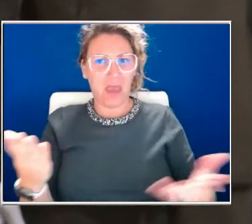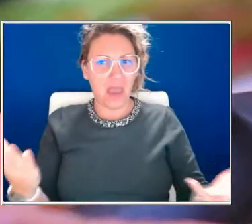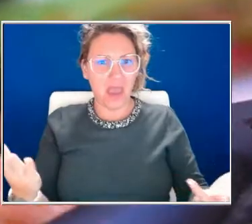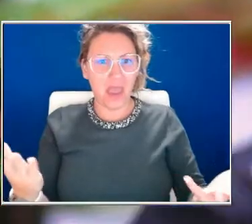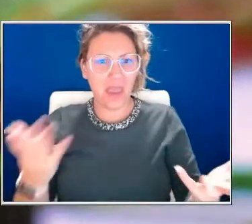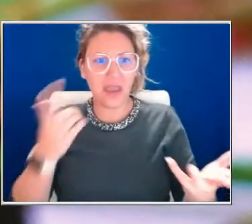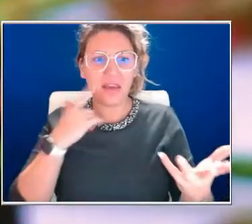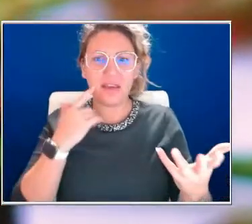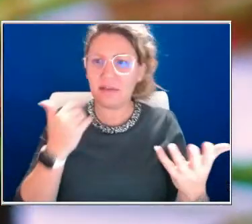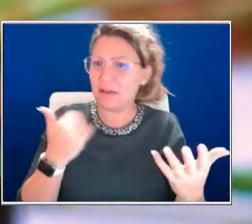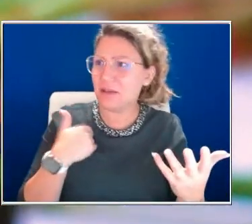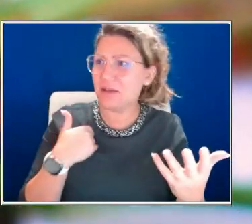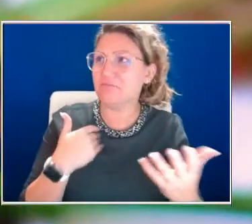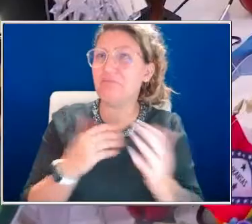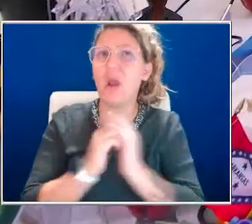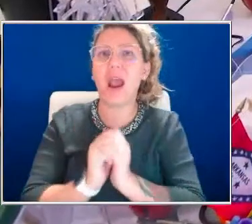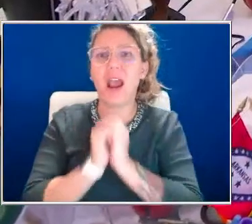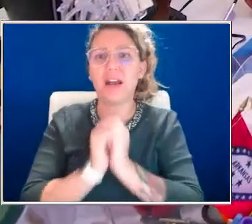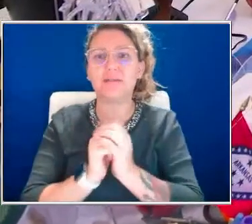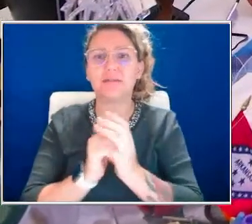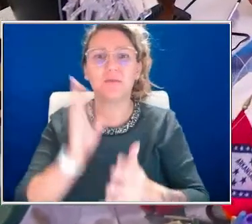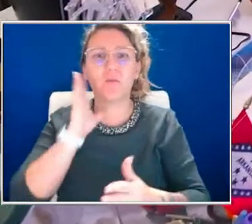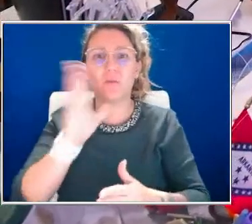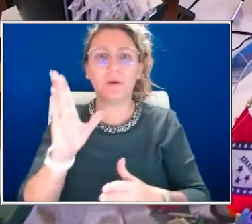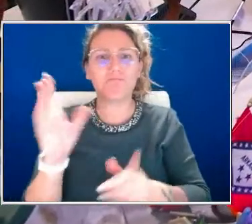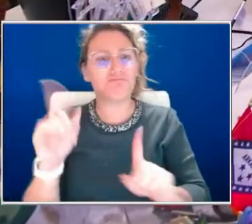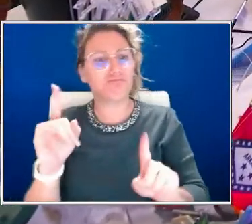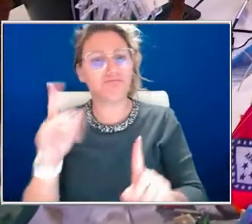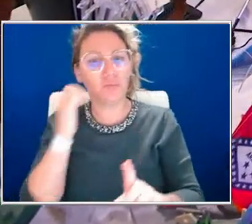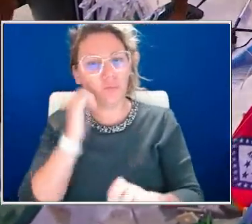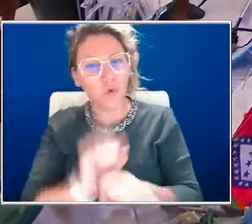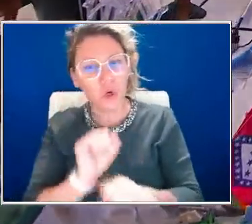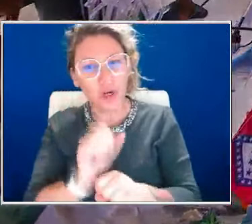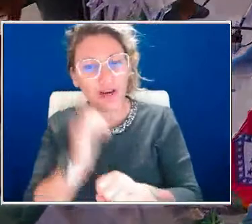it's gone." I like coming here. This is my love and passion.